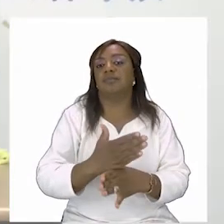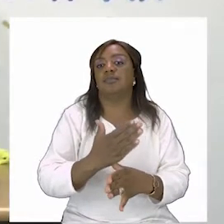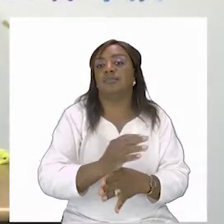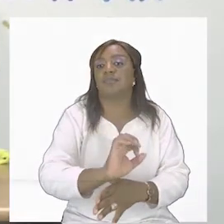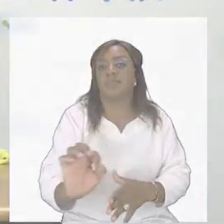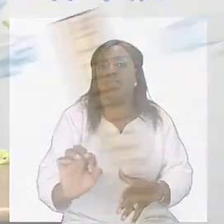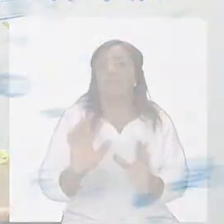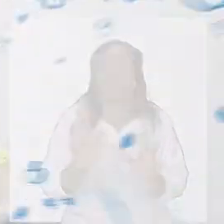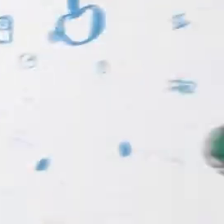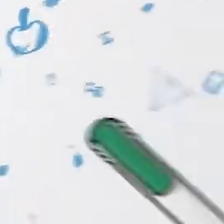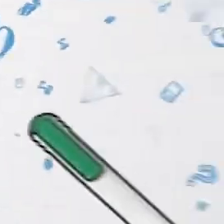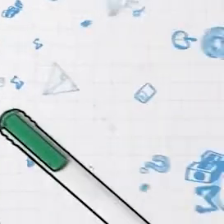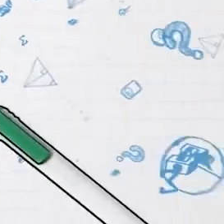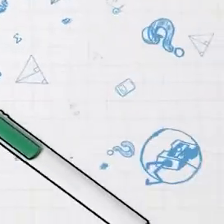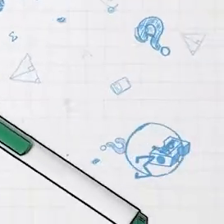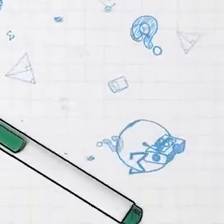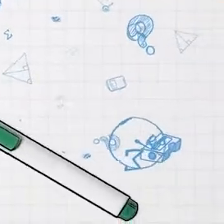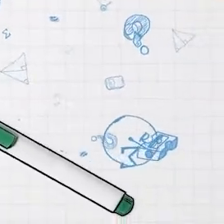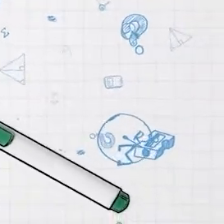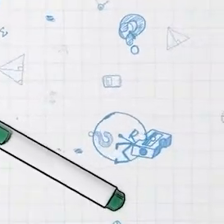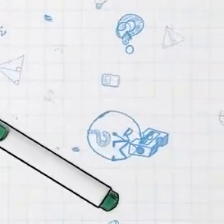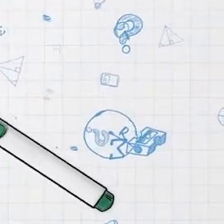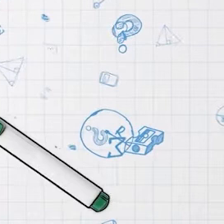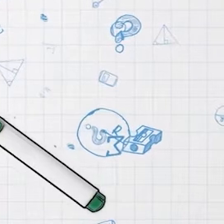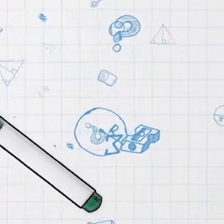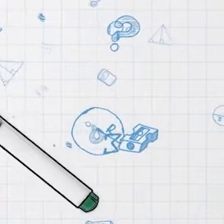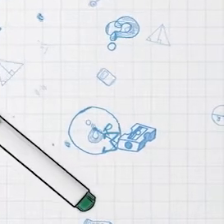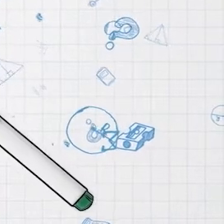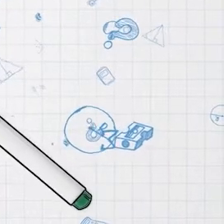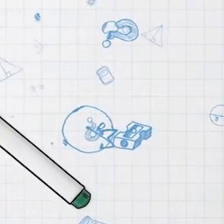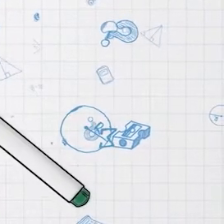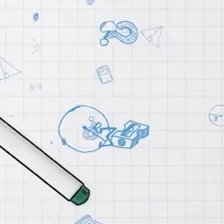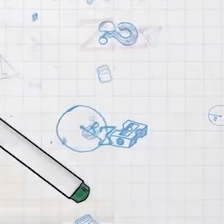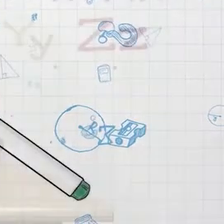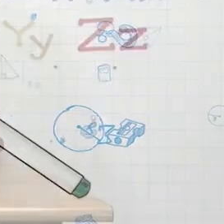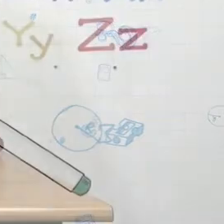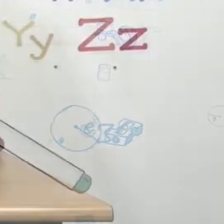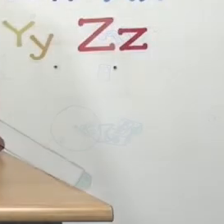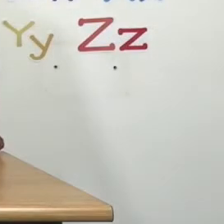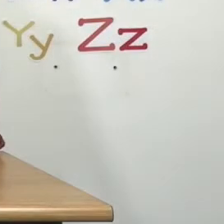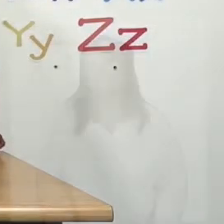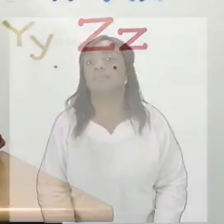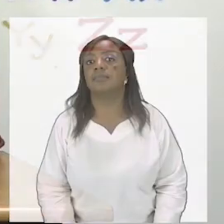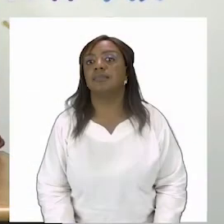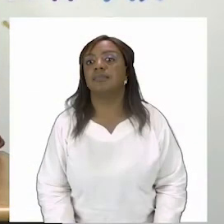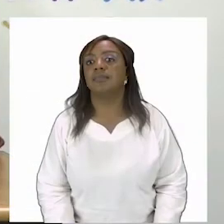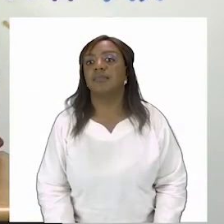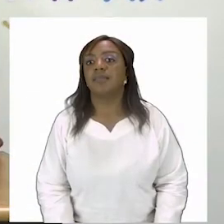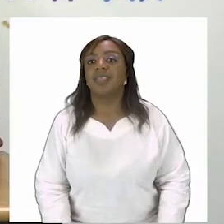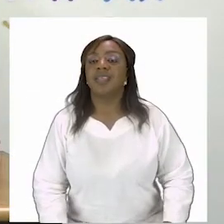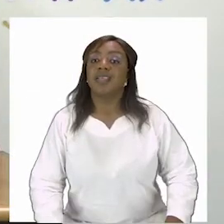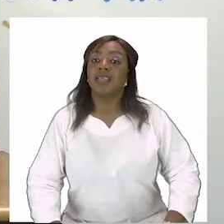let's